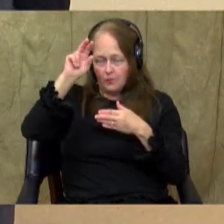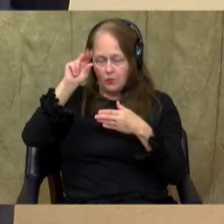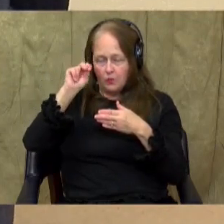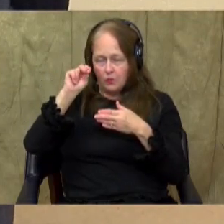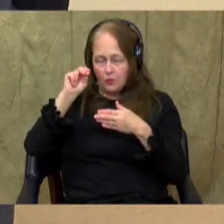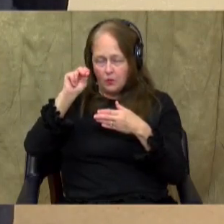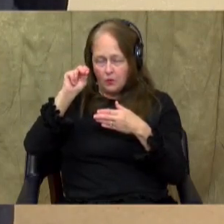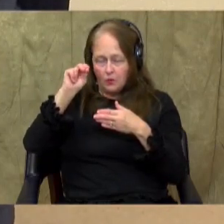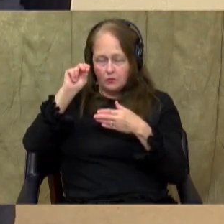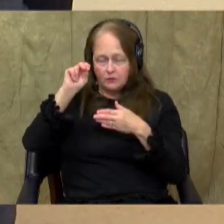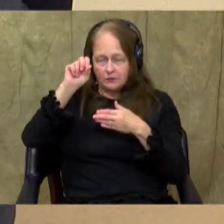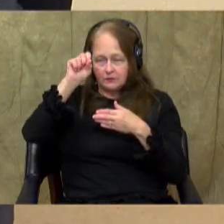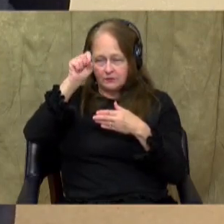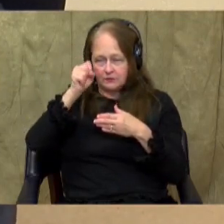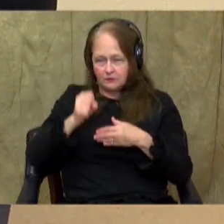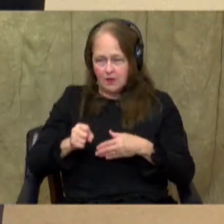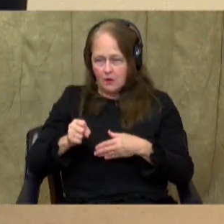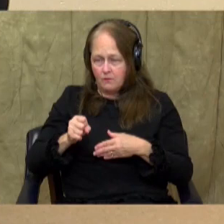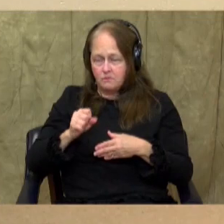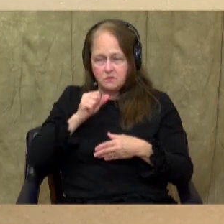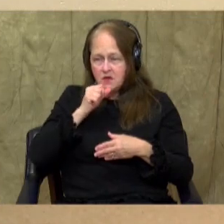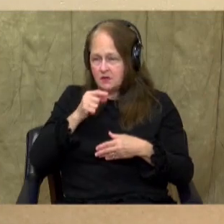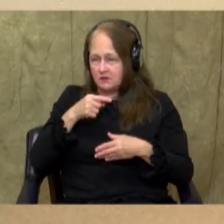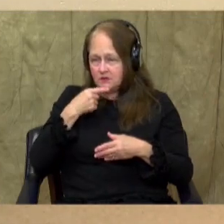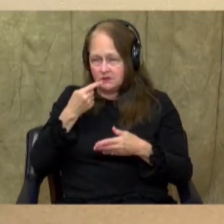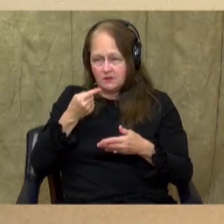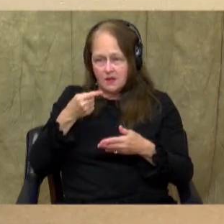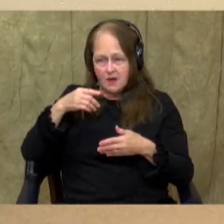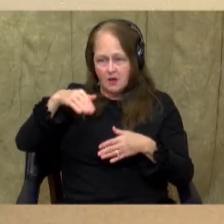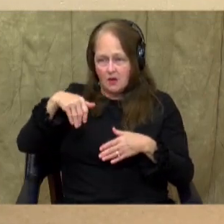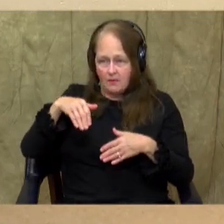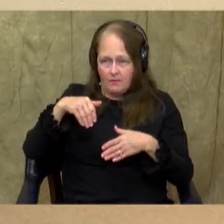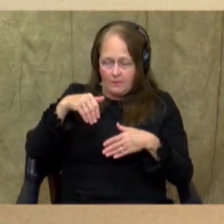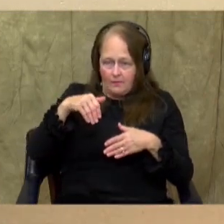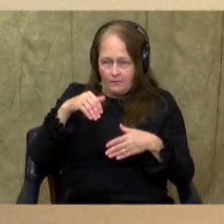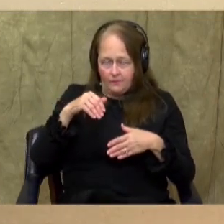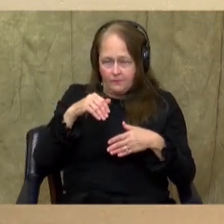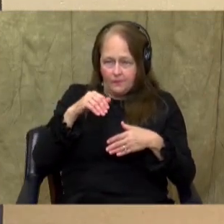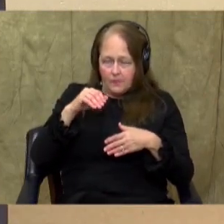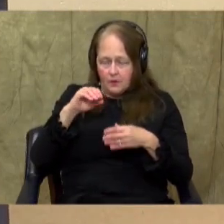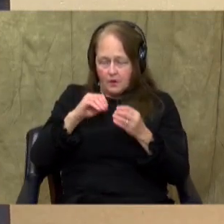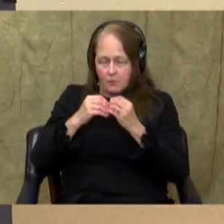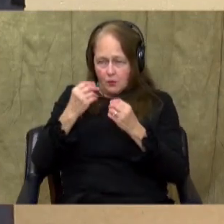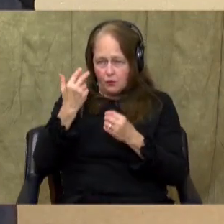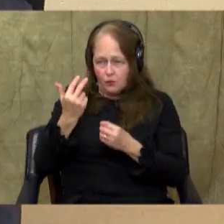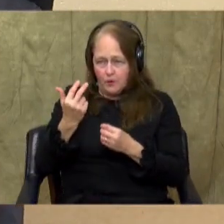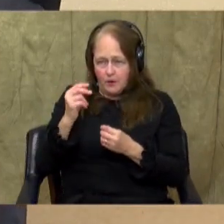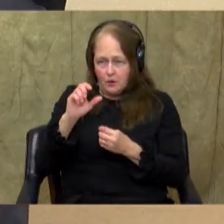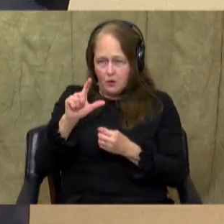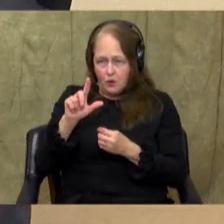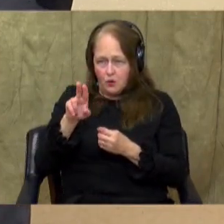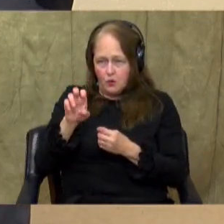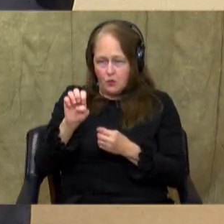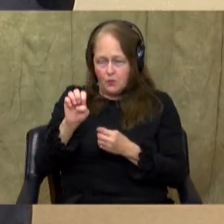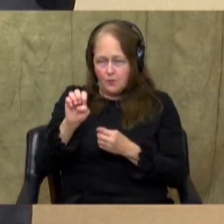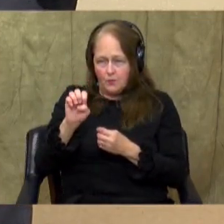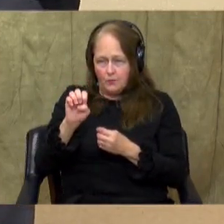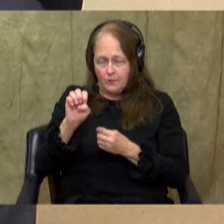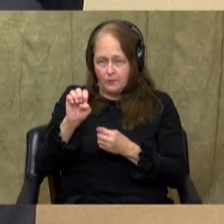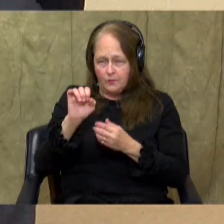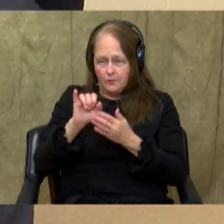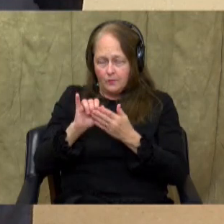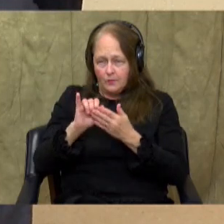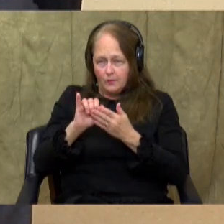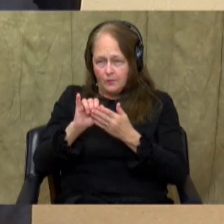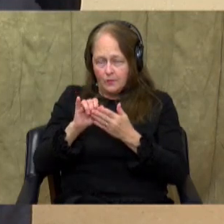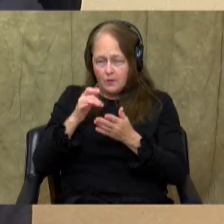30 degrees south. We haven't said yet. Clue number 3. Clue number 3 says that this is